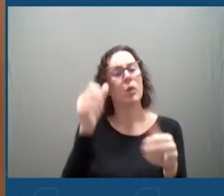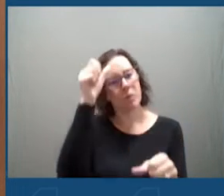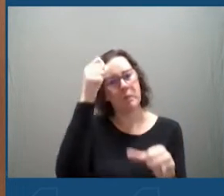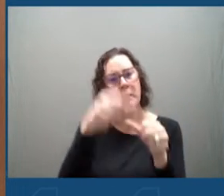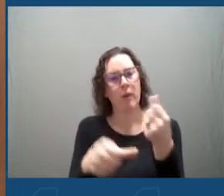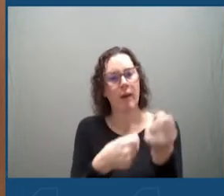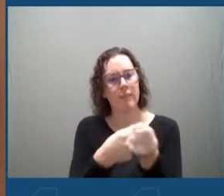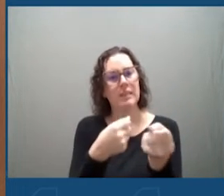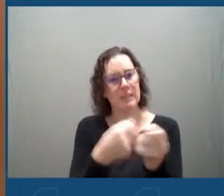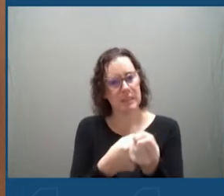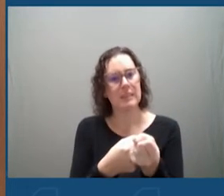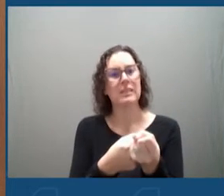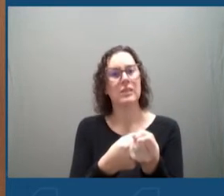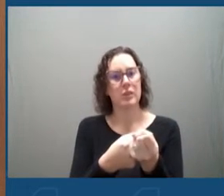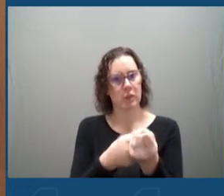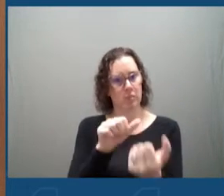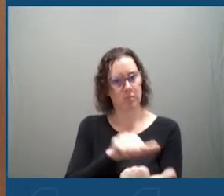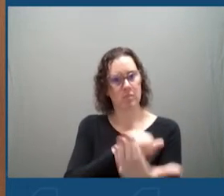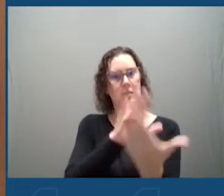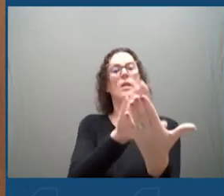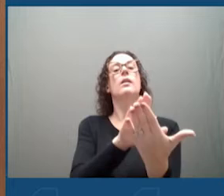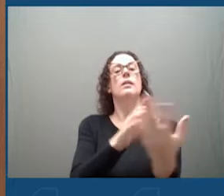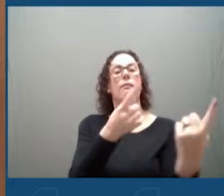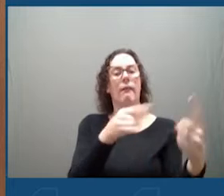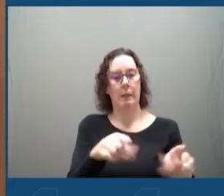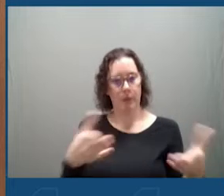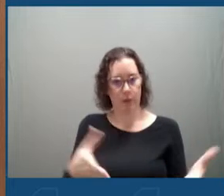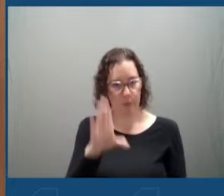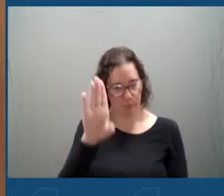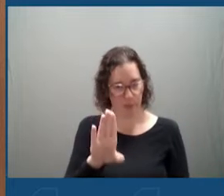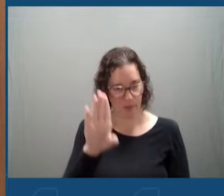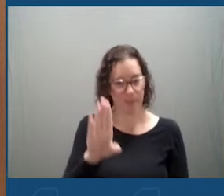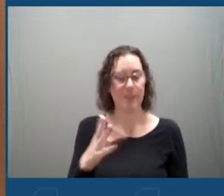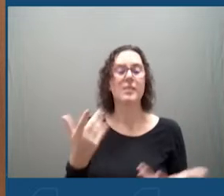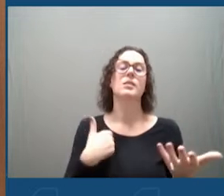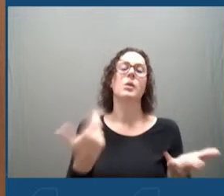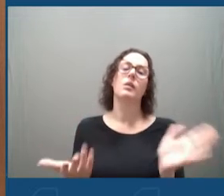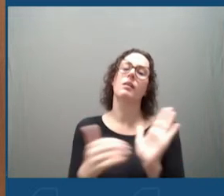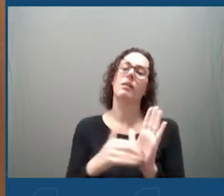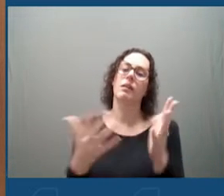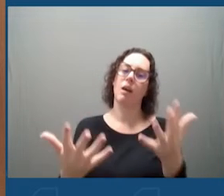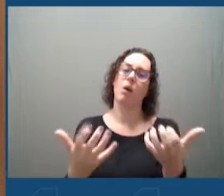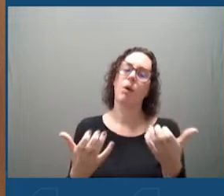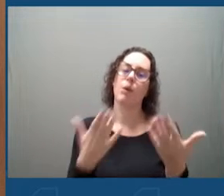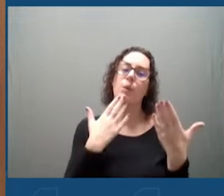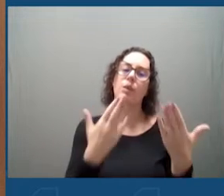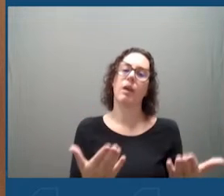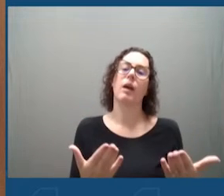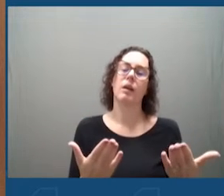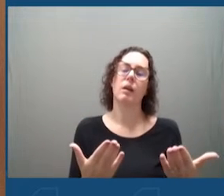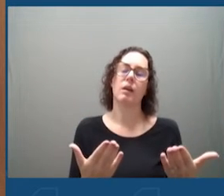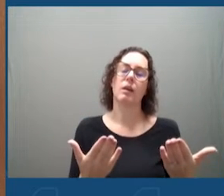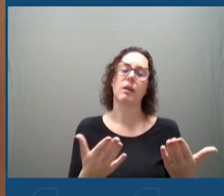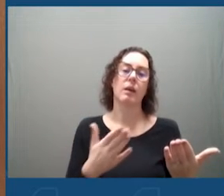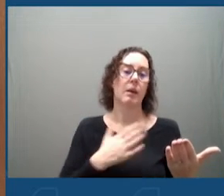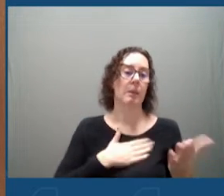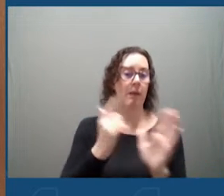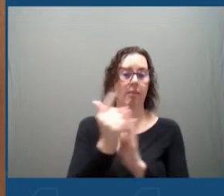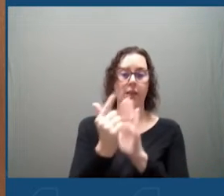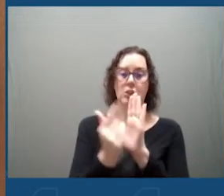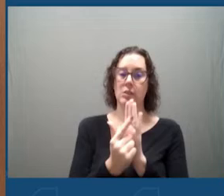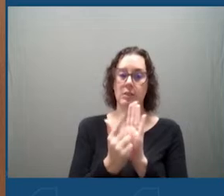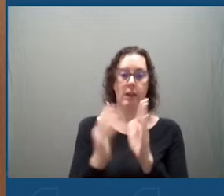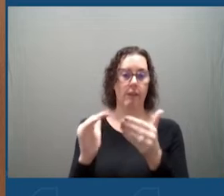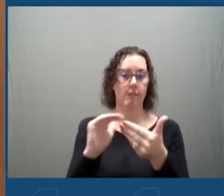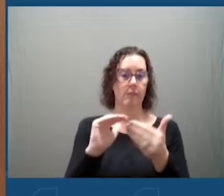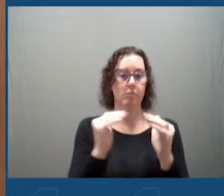it has also very much come out of Brooklyn. I want to thank my legislative colleagues, particularly our